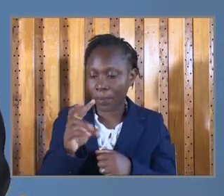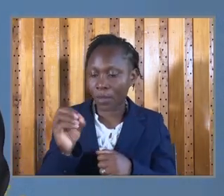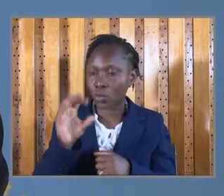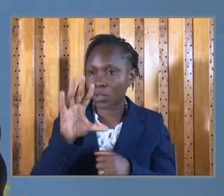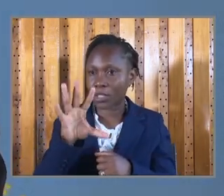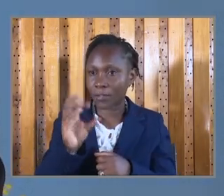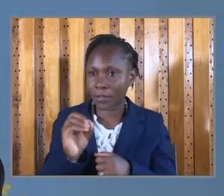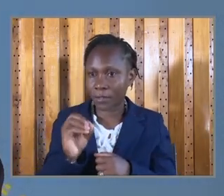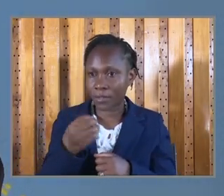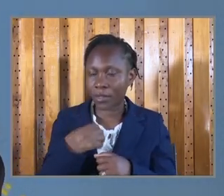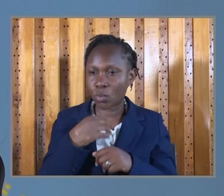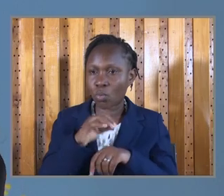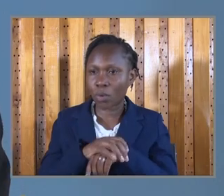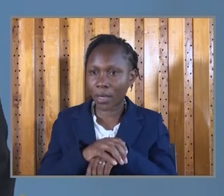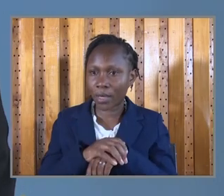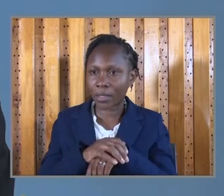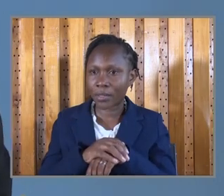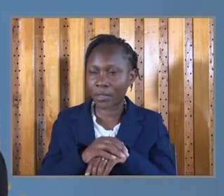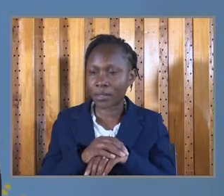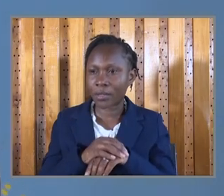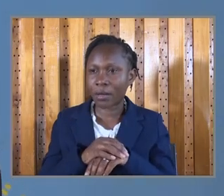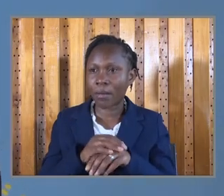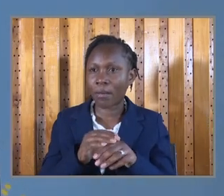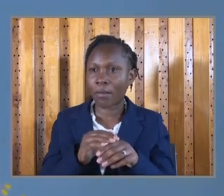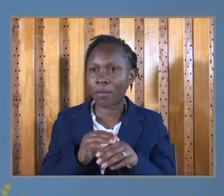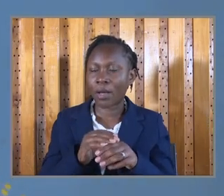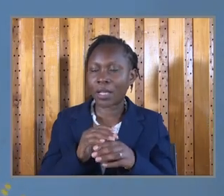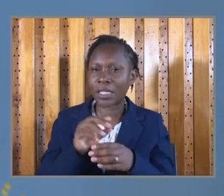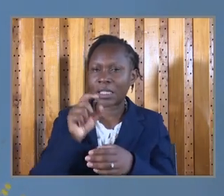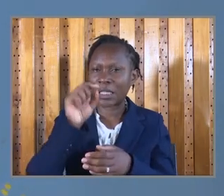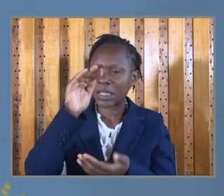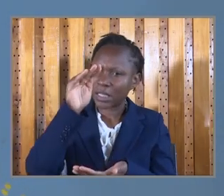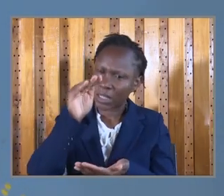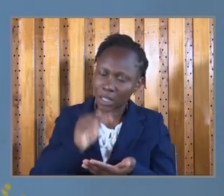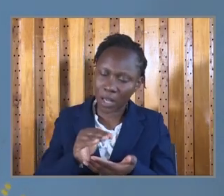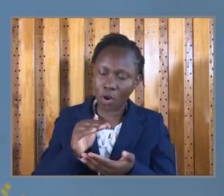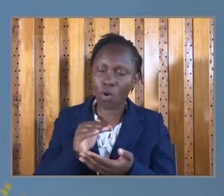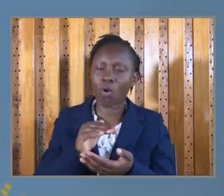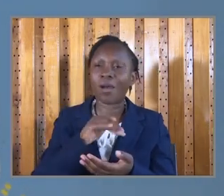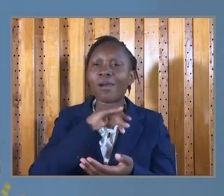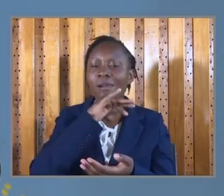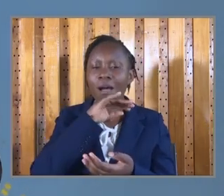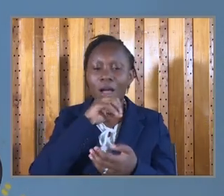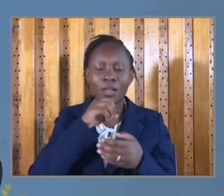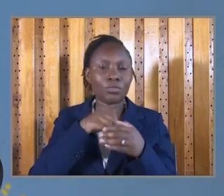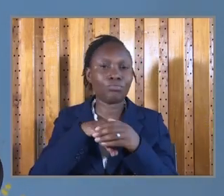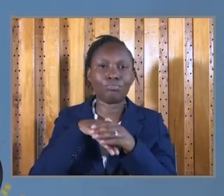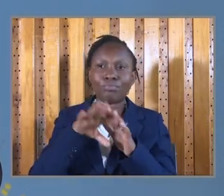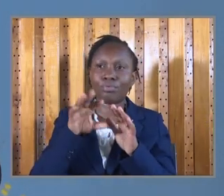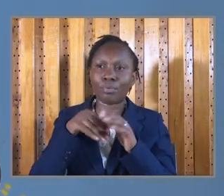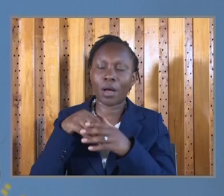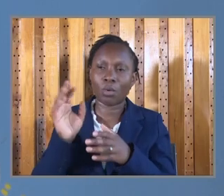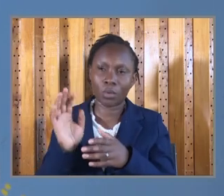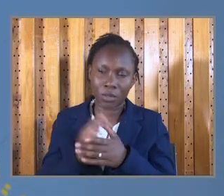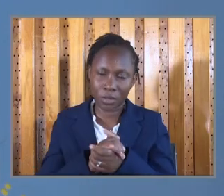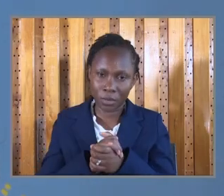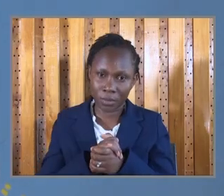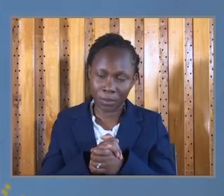have reached net zero CO2 emissions, along with deep reductions in other greenhouse gas emissions.